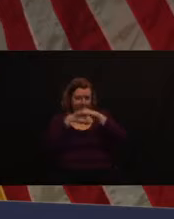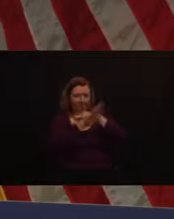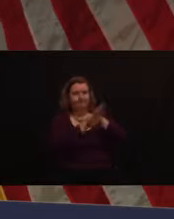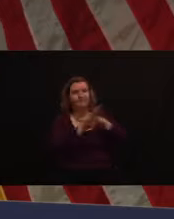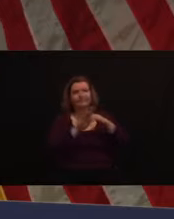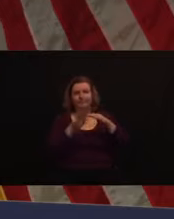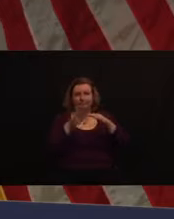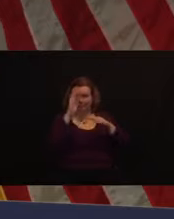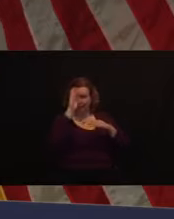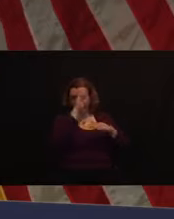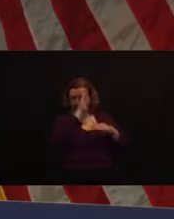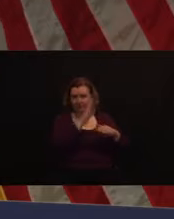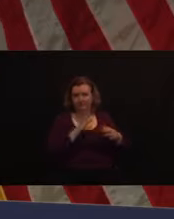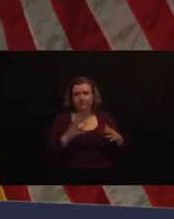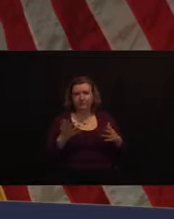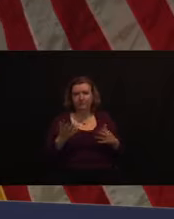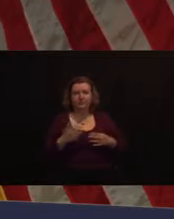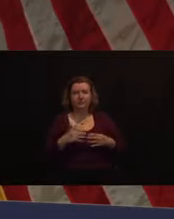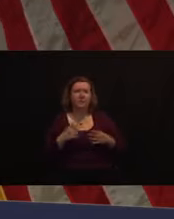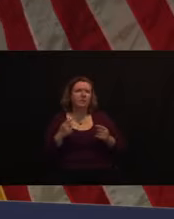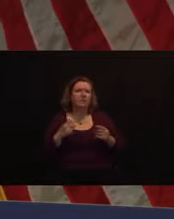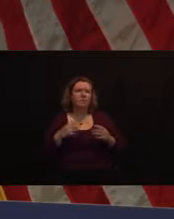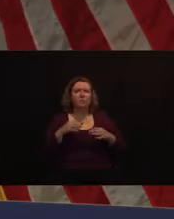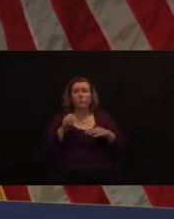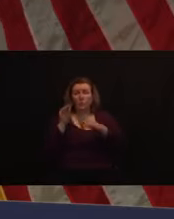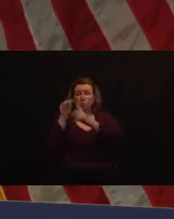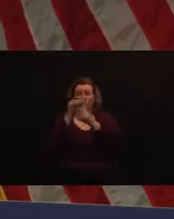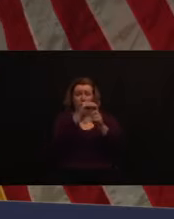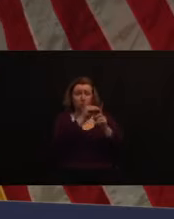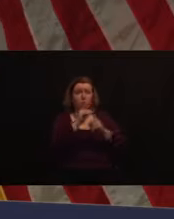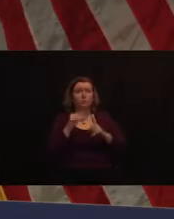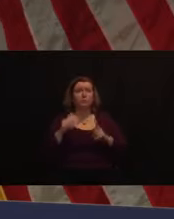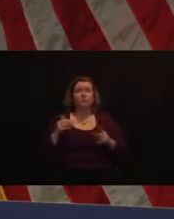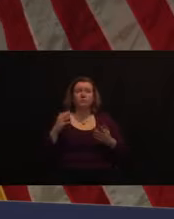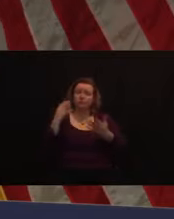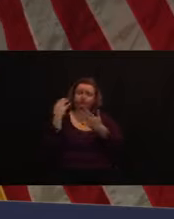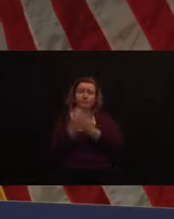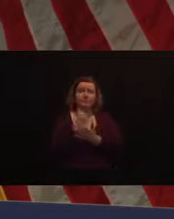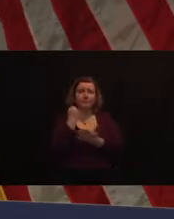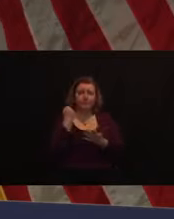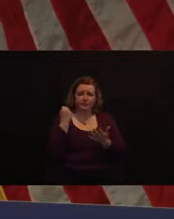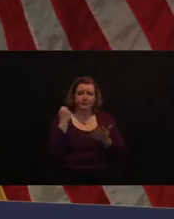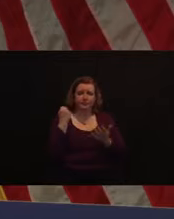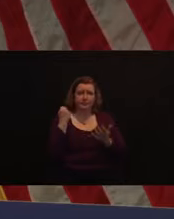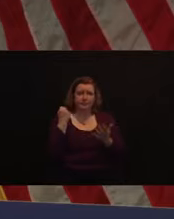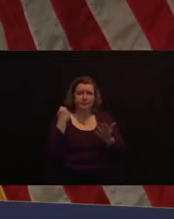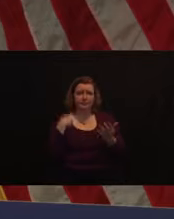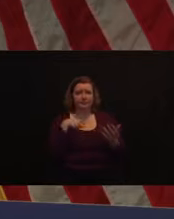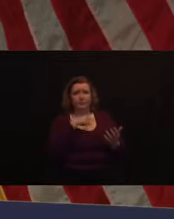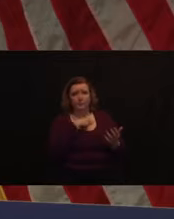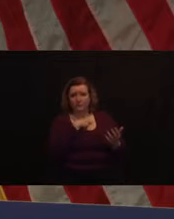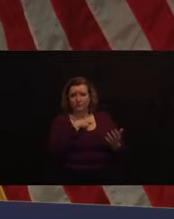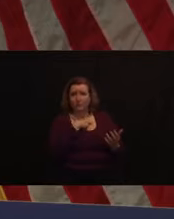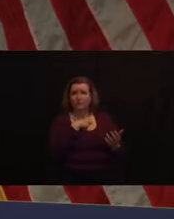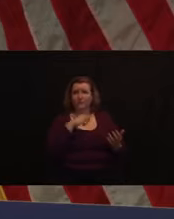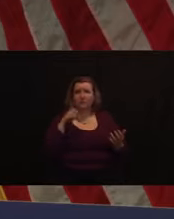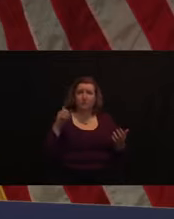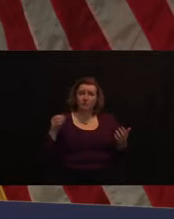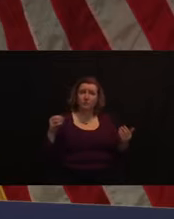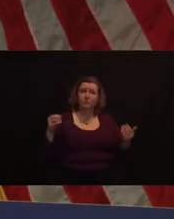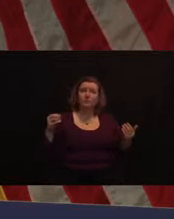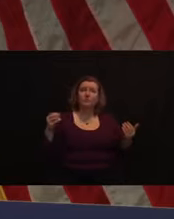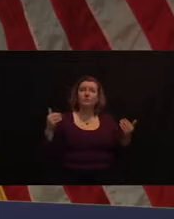I will say that I want to remind folks, though, while I have the opportunity, governors, to say that, we do have a